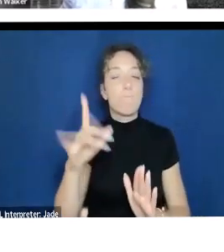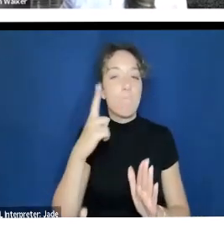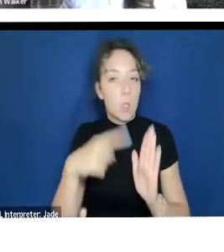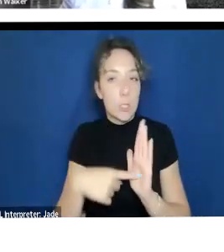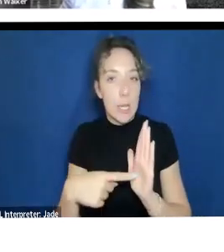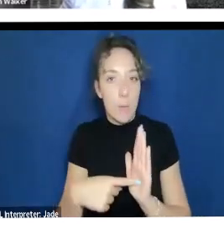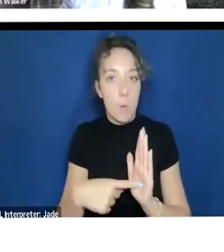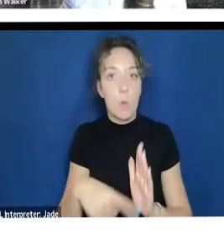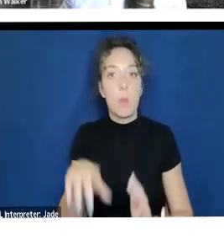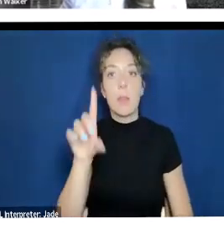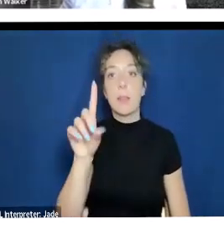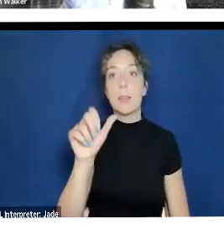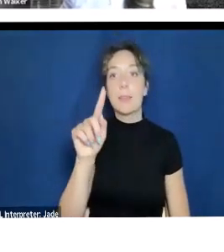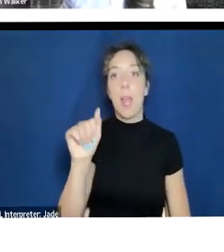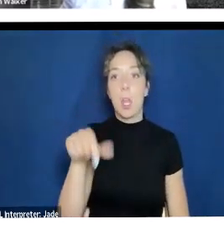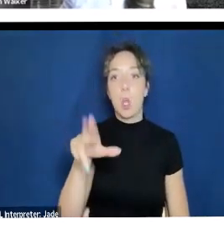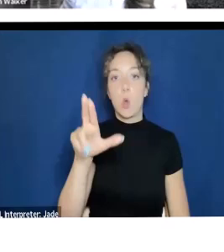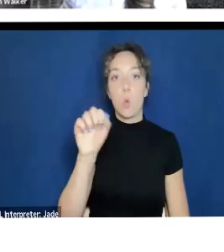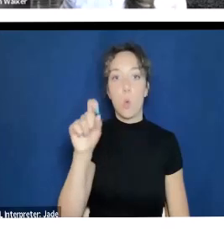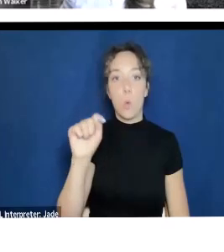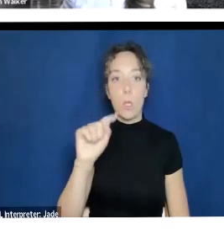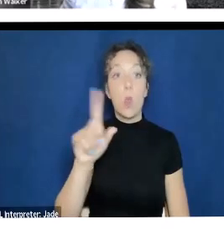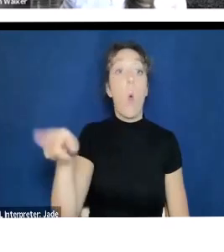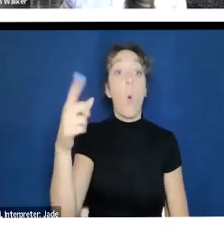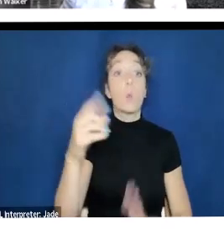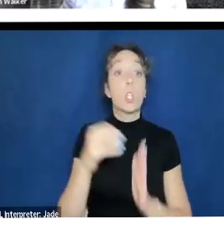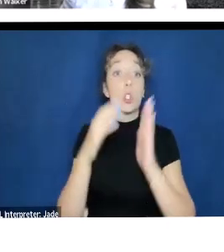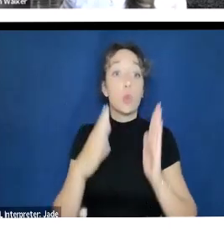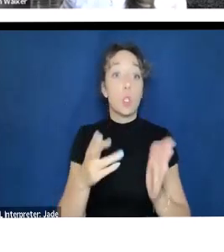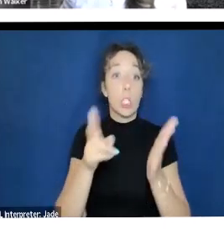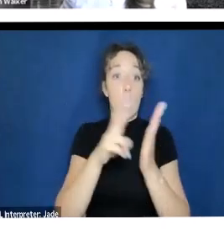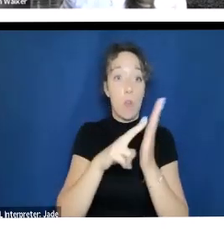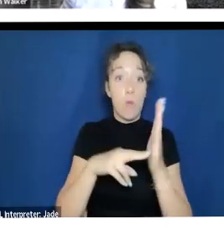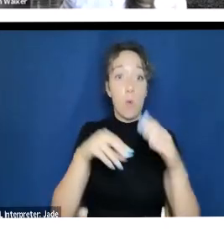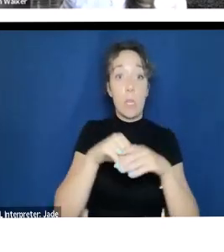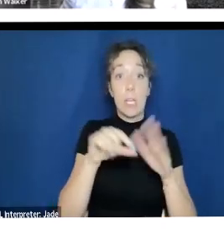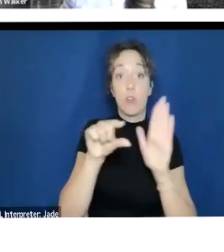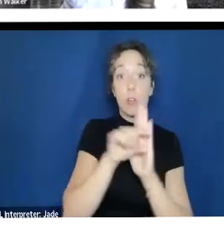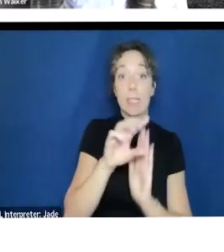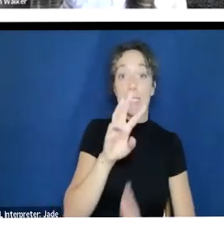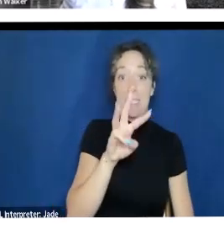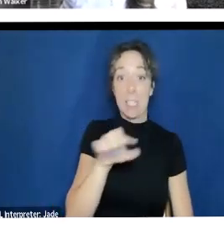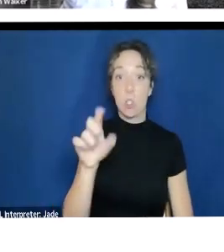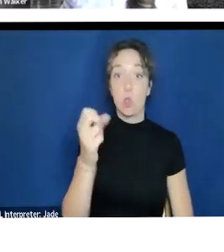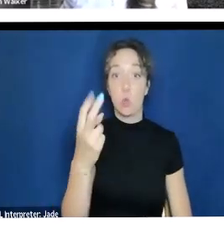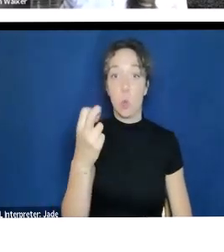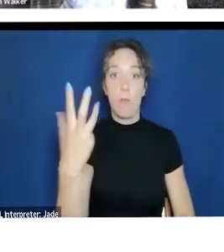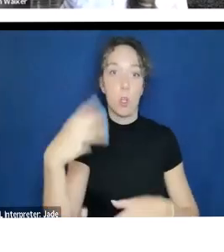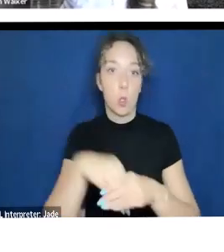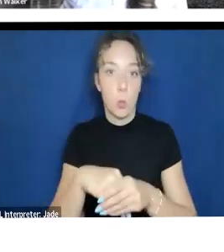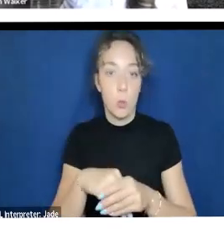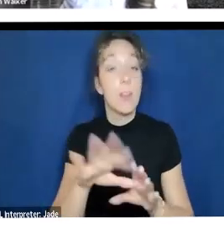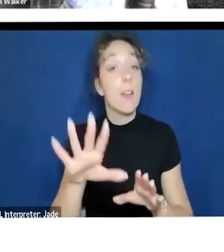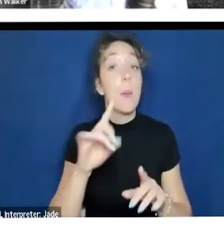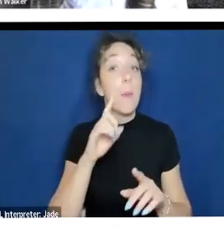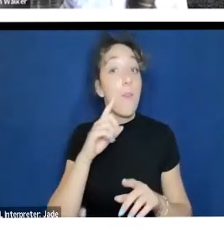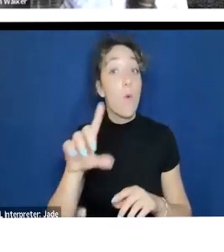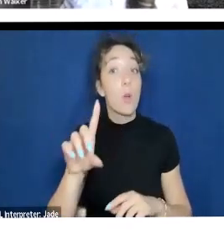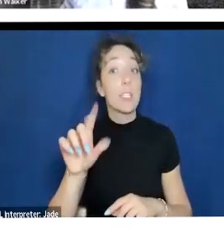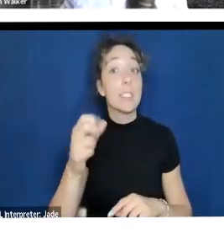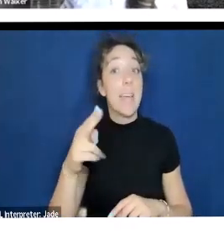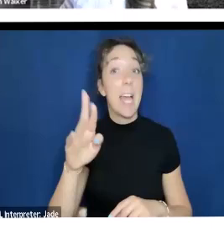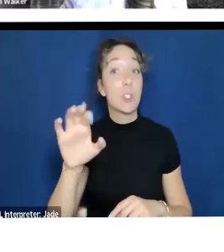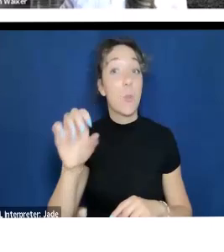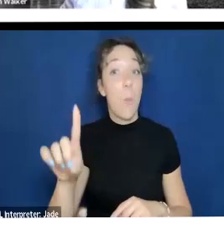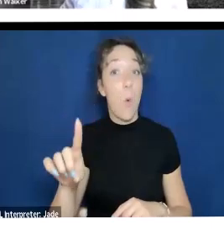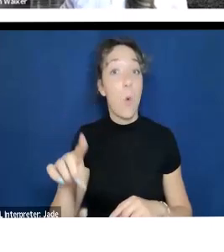DataQuest. Only students enrolled in grades 6 through 12 are included. However, for the dashboard, the counts